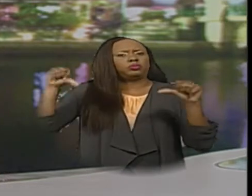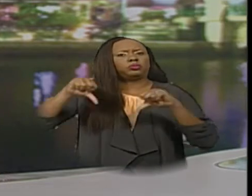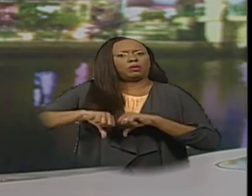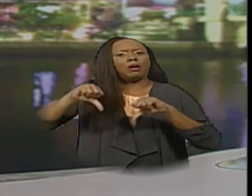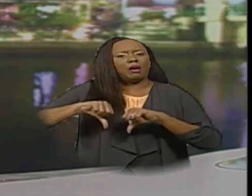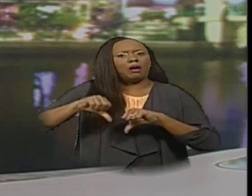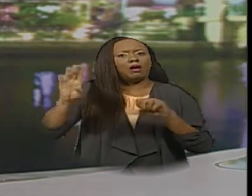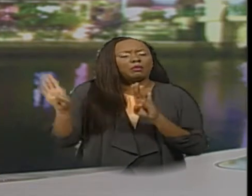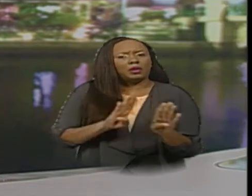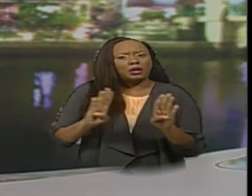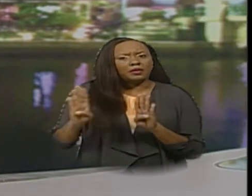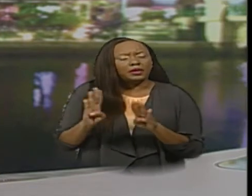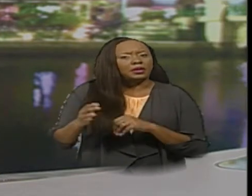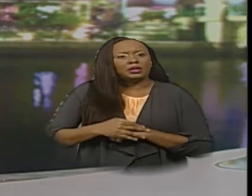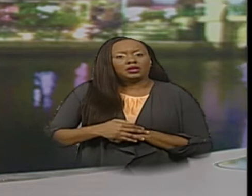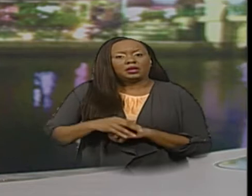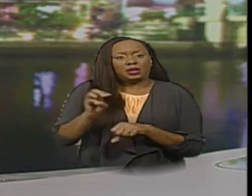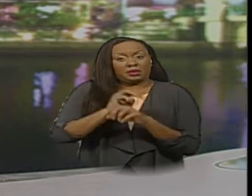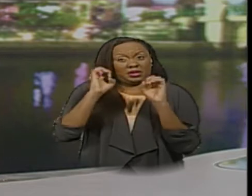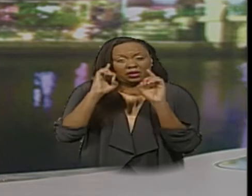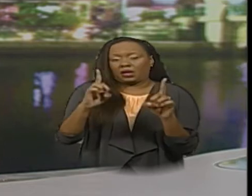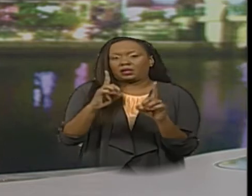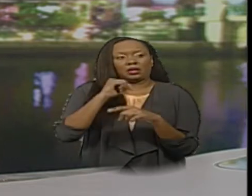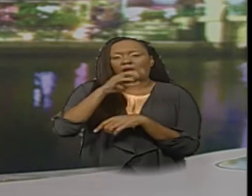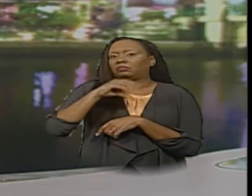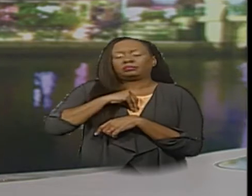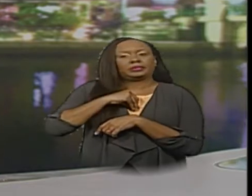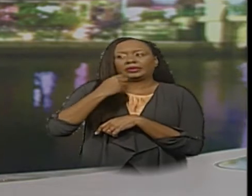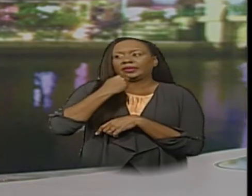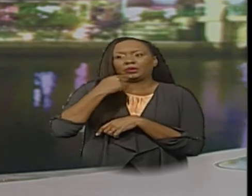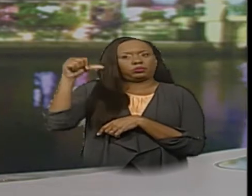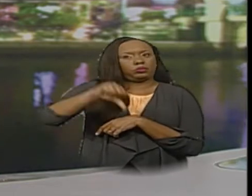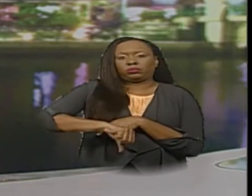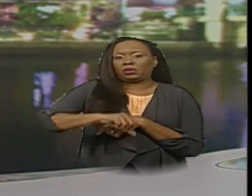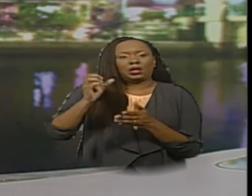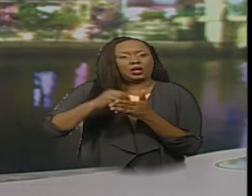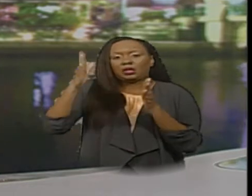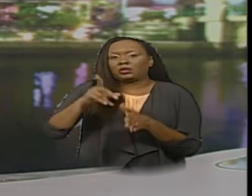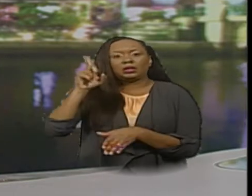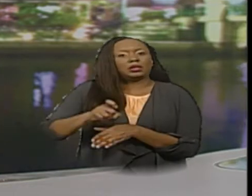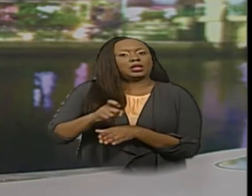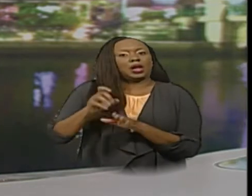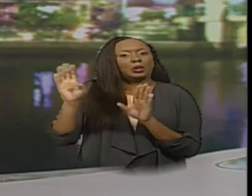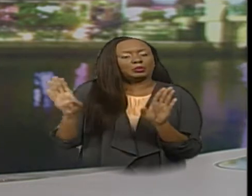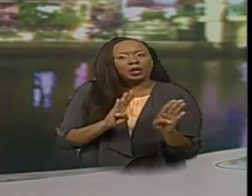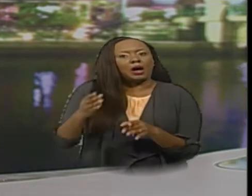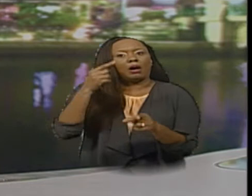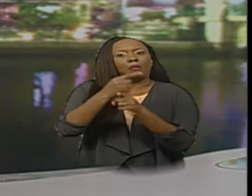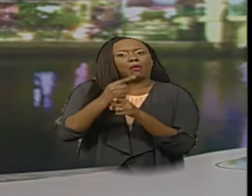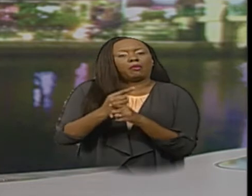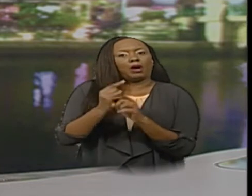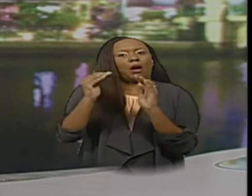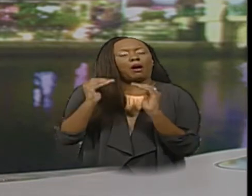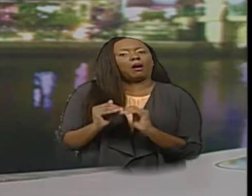Education Ministry says it frowns on this type of behavior and has urged all students to conduct themselves in a manner which exemplifies